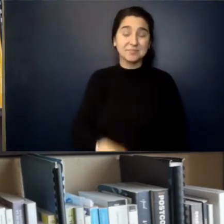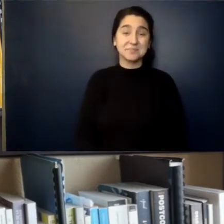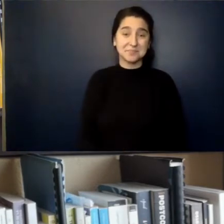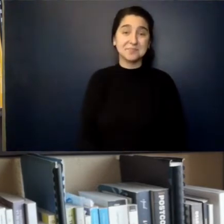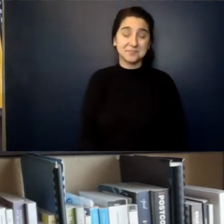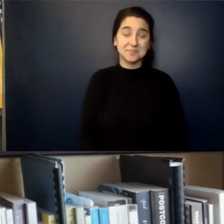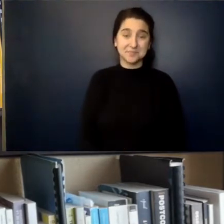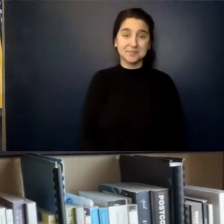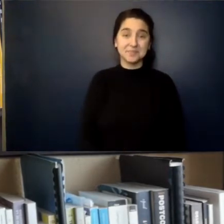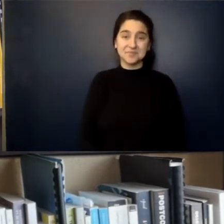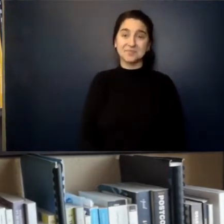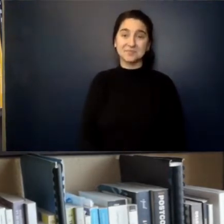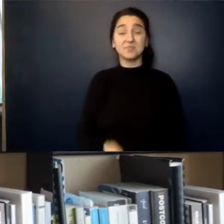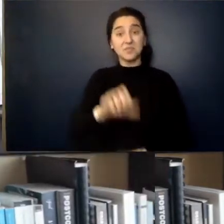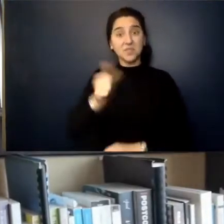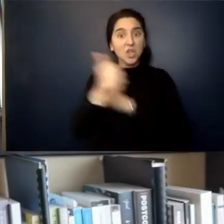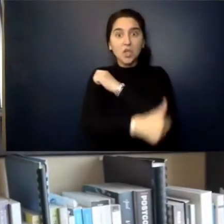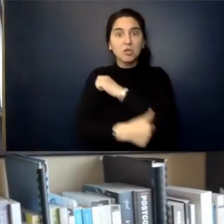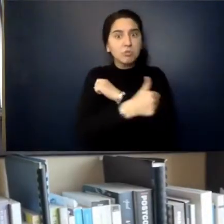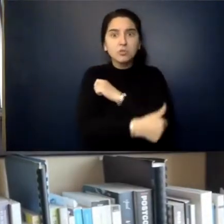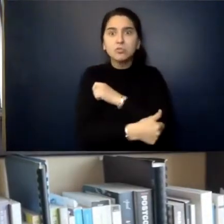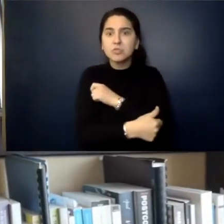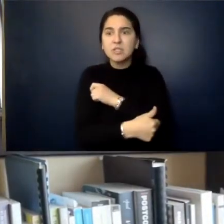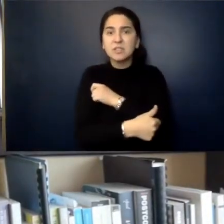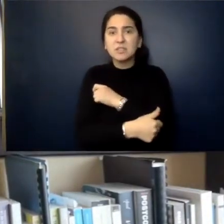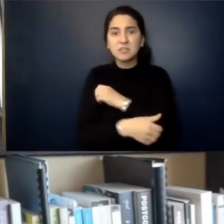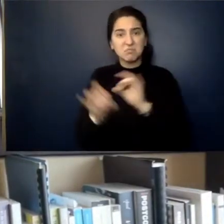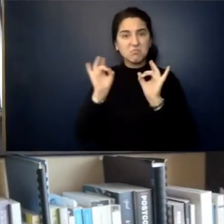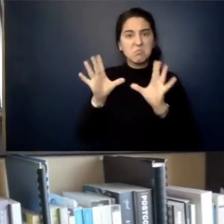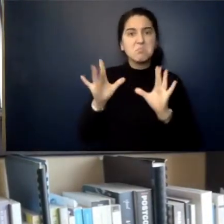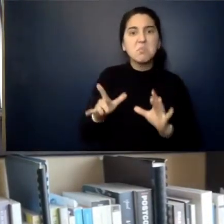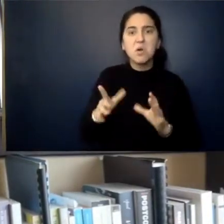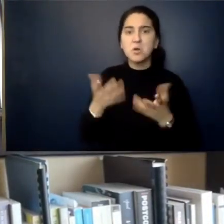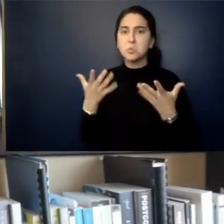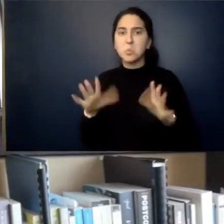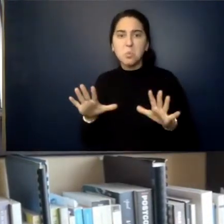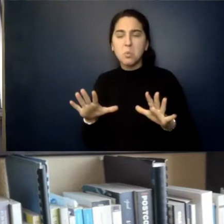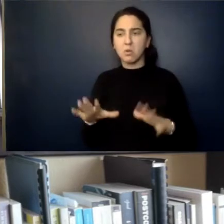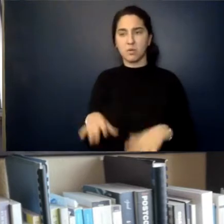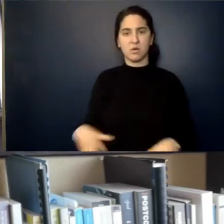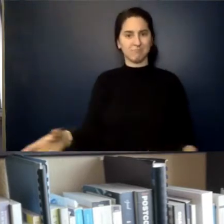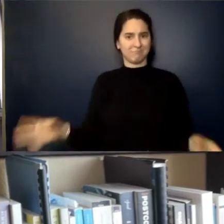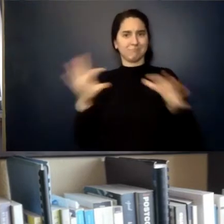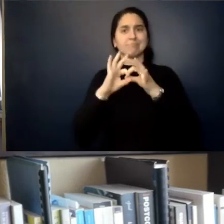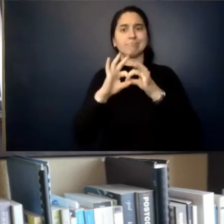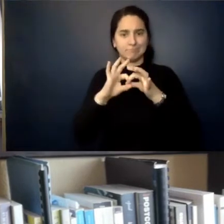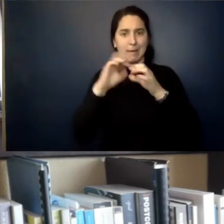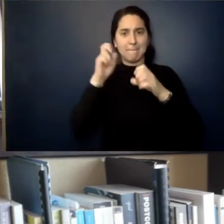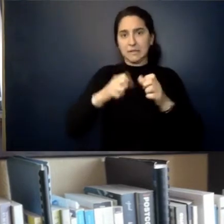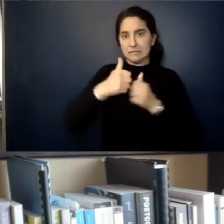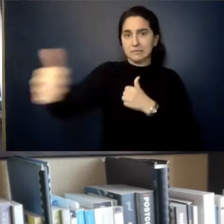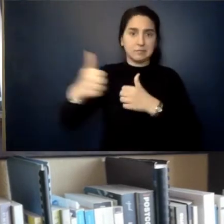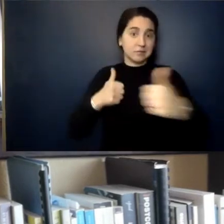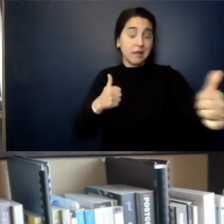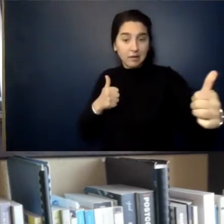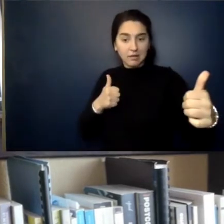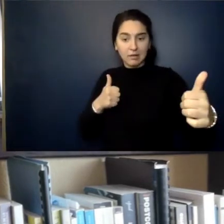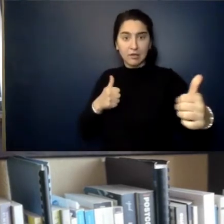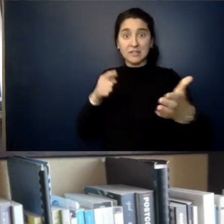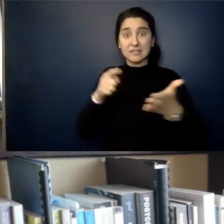Go get your piece of land. Today, the entire Latin American is a great